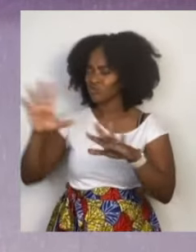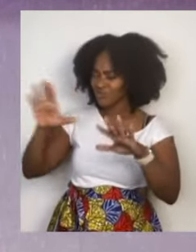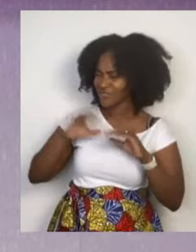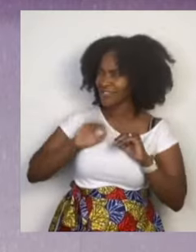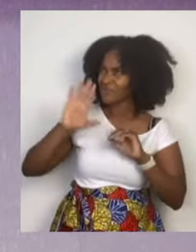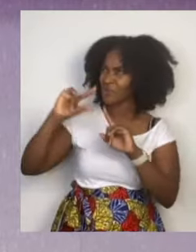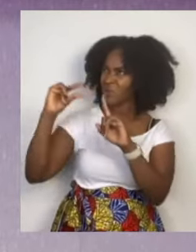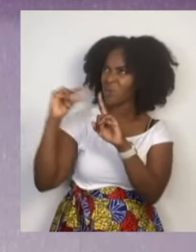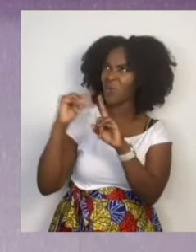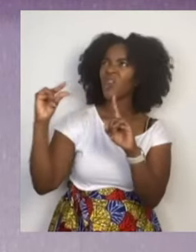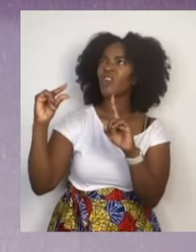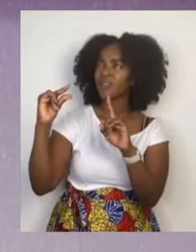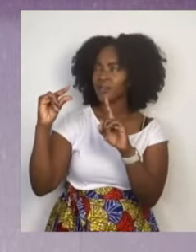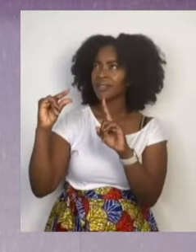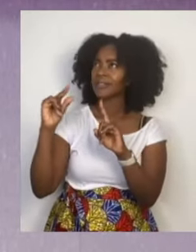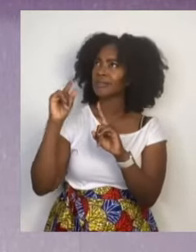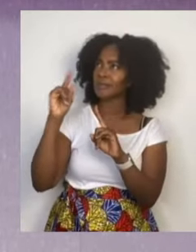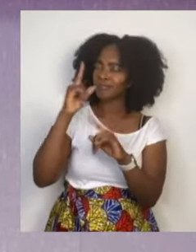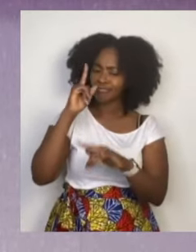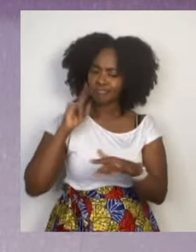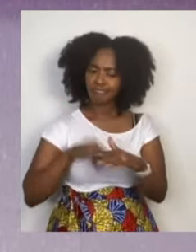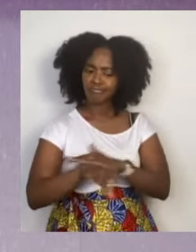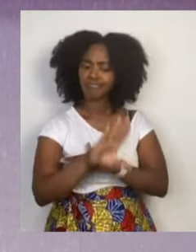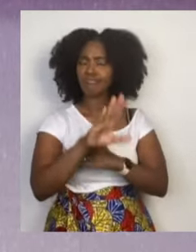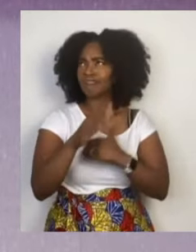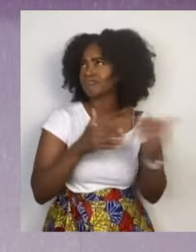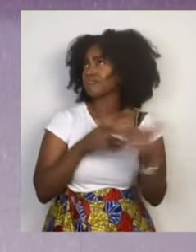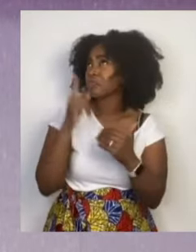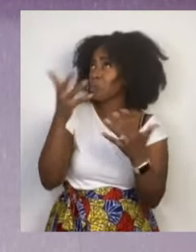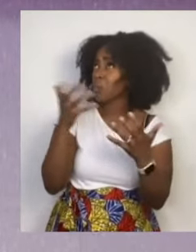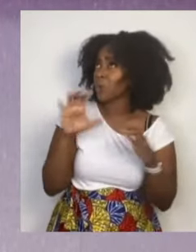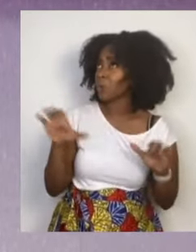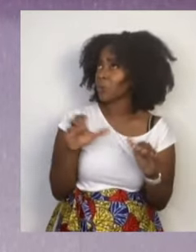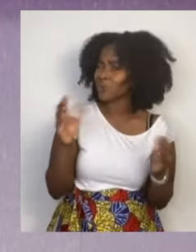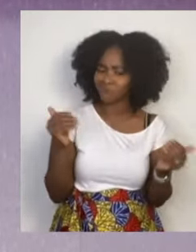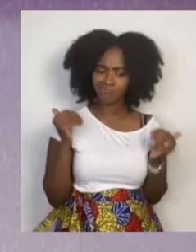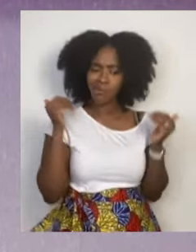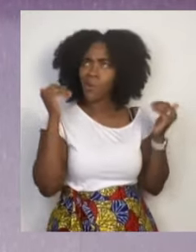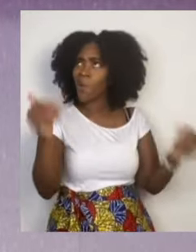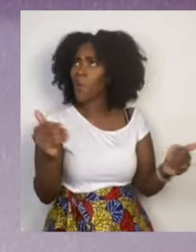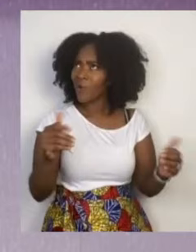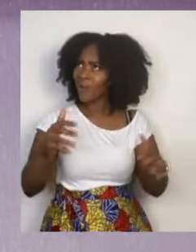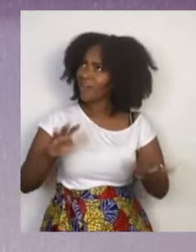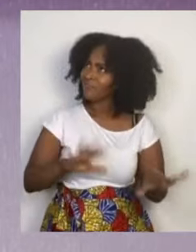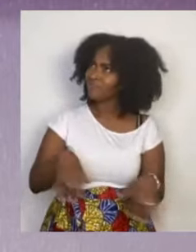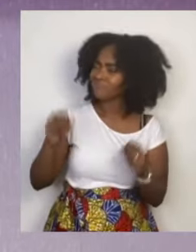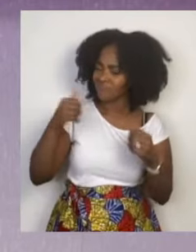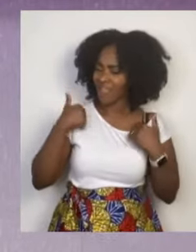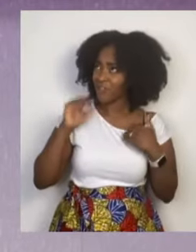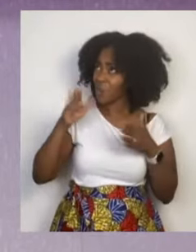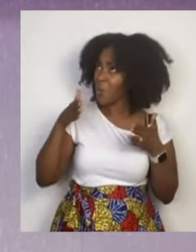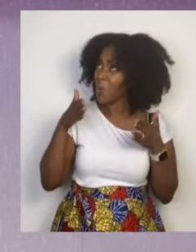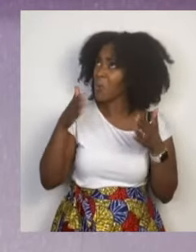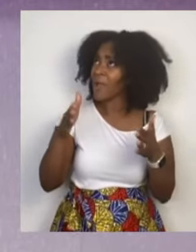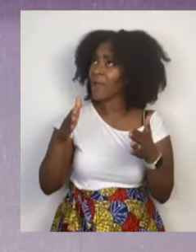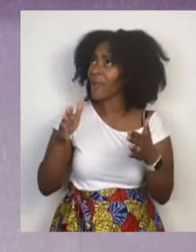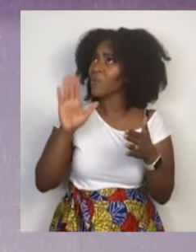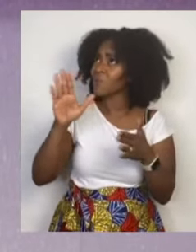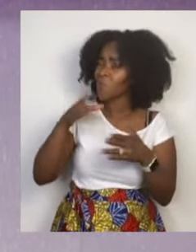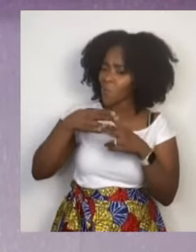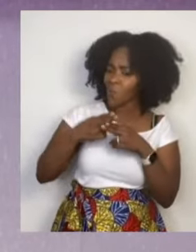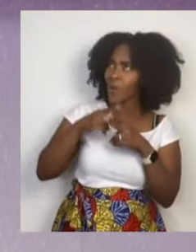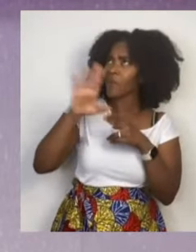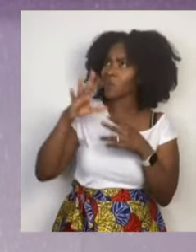to do in this house today. Have your way. Throw your weight around. Walk up and down these aisles. Visit every